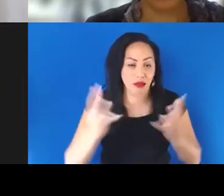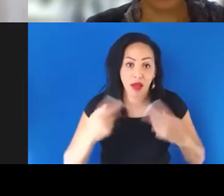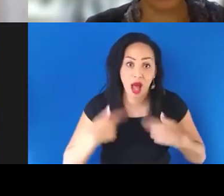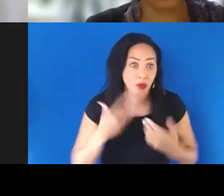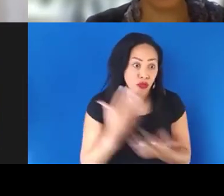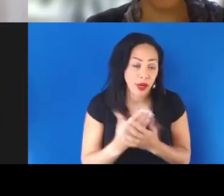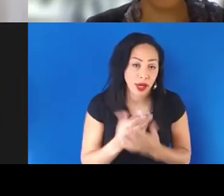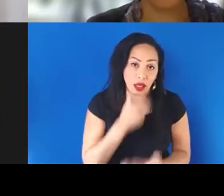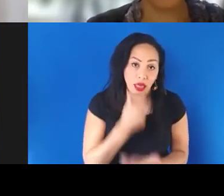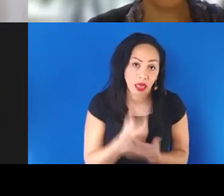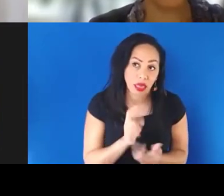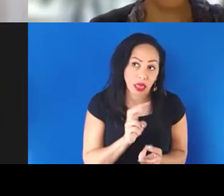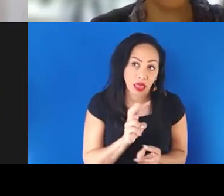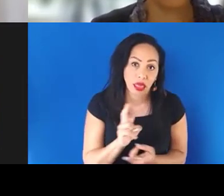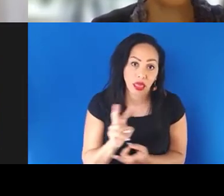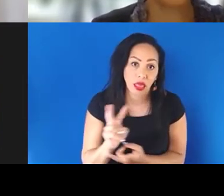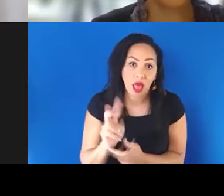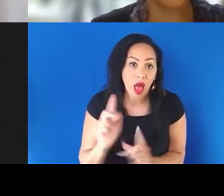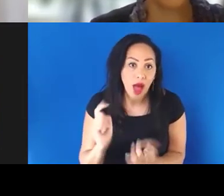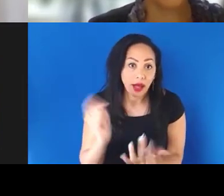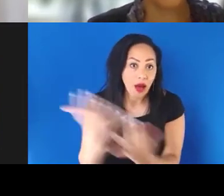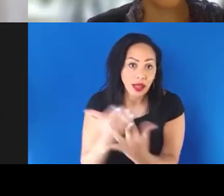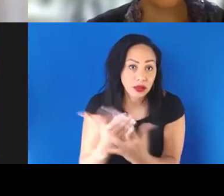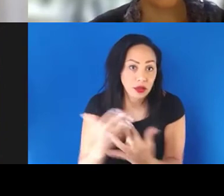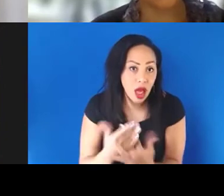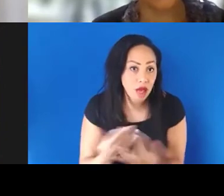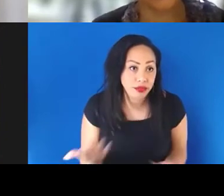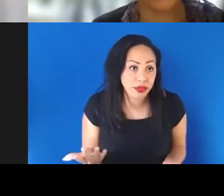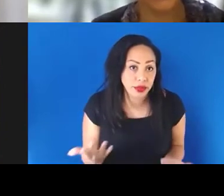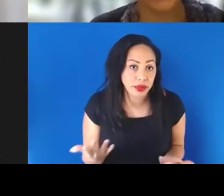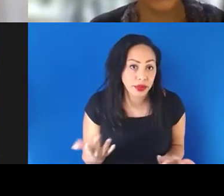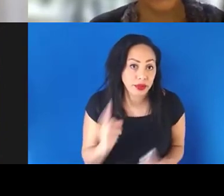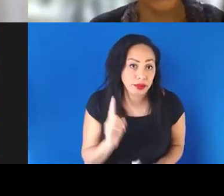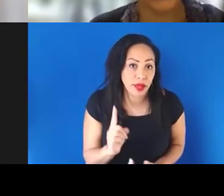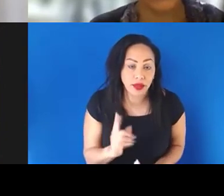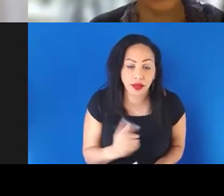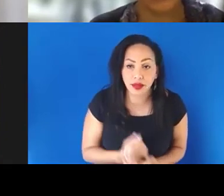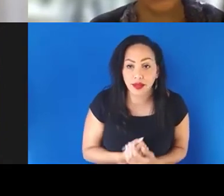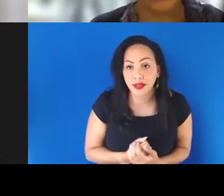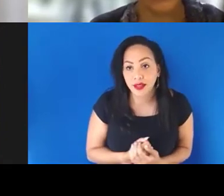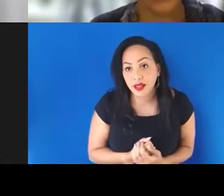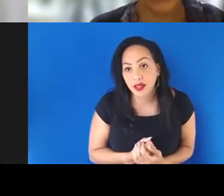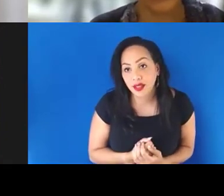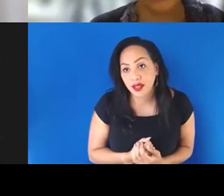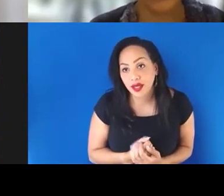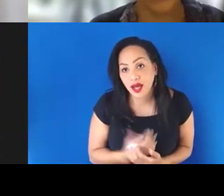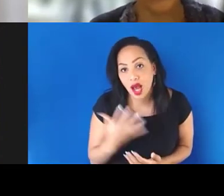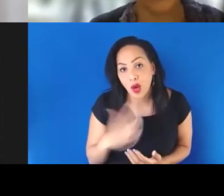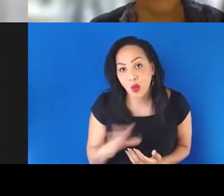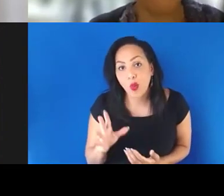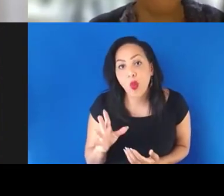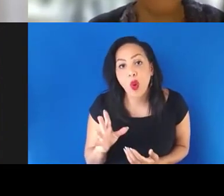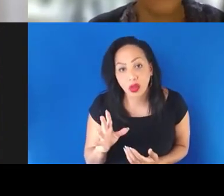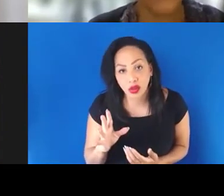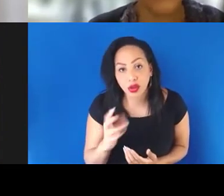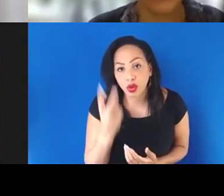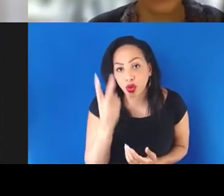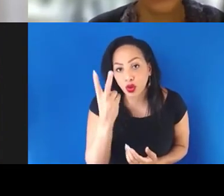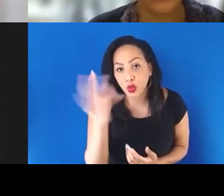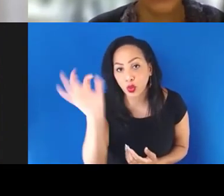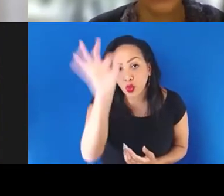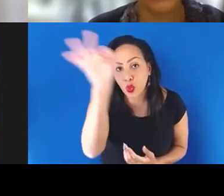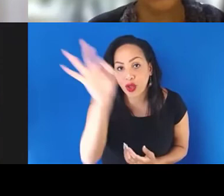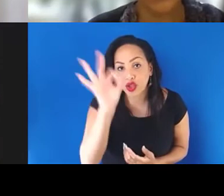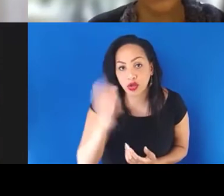of you, unable to cut you. but I would like to take at least 2 questions from our list